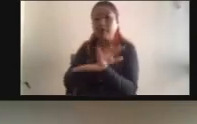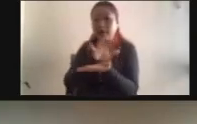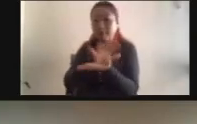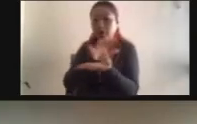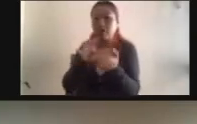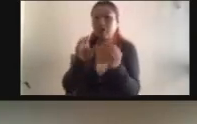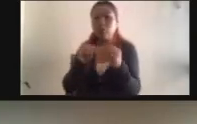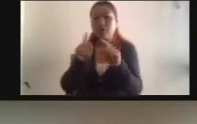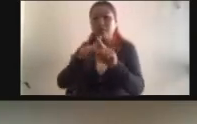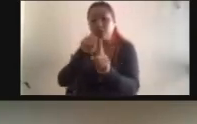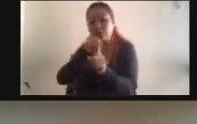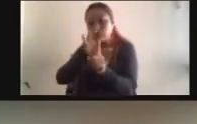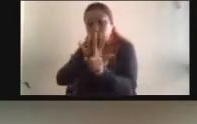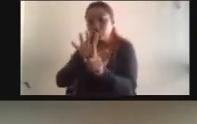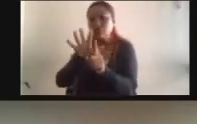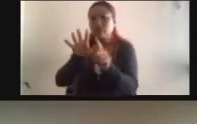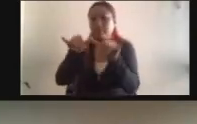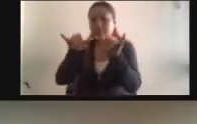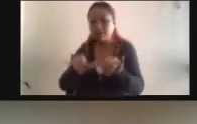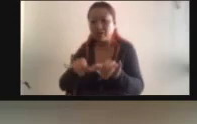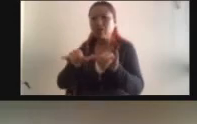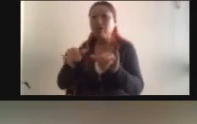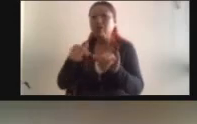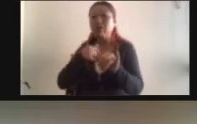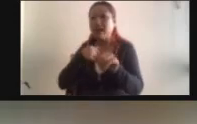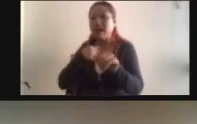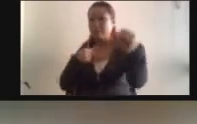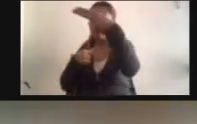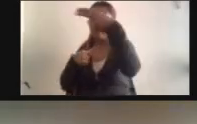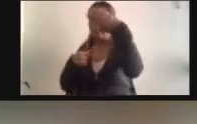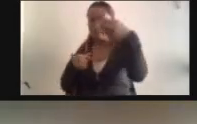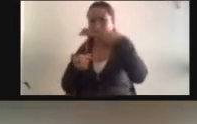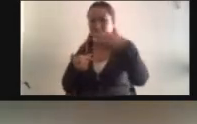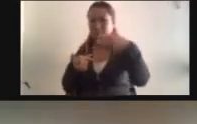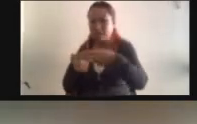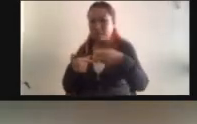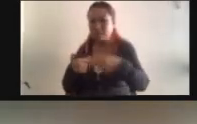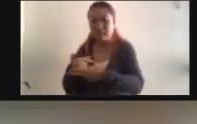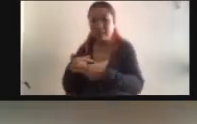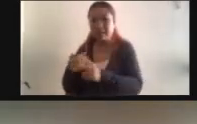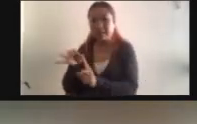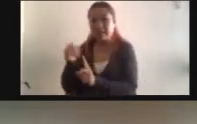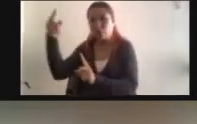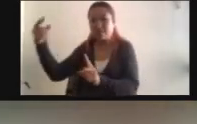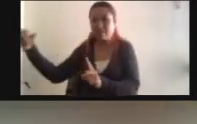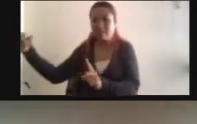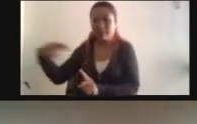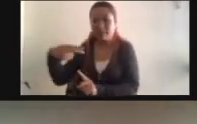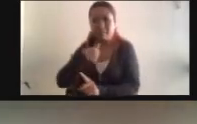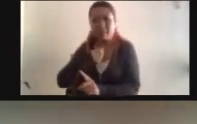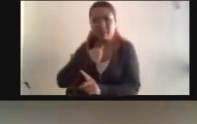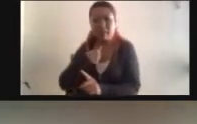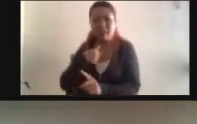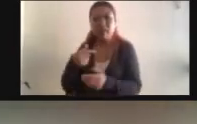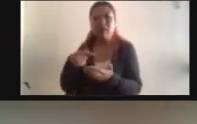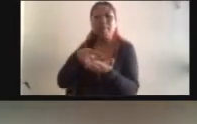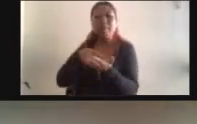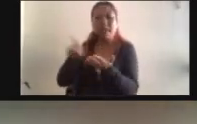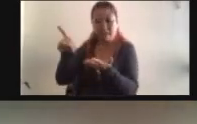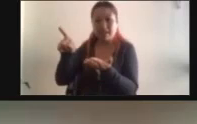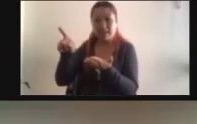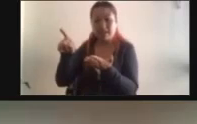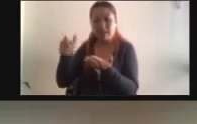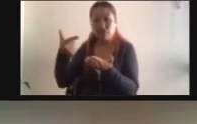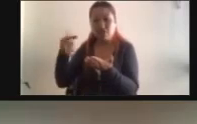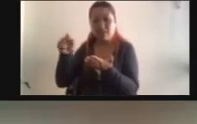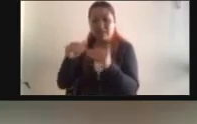I was outperforming my male peer, except for one metric. There was one metric that he was beating me on, and that was pay grade. He was a pay grade ahead